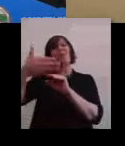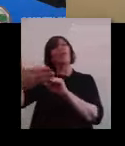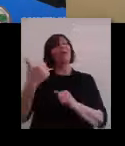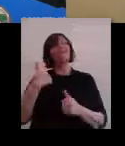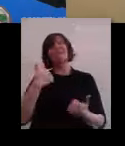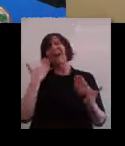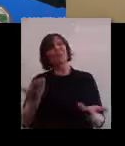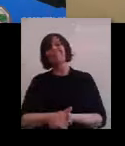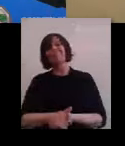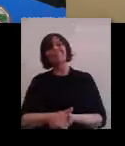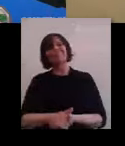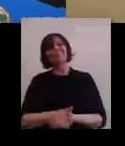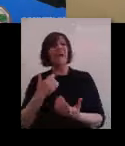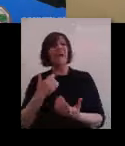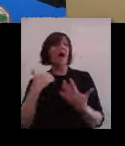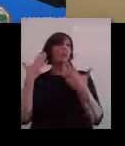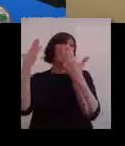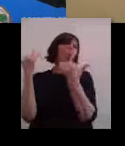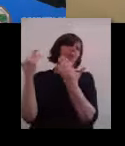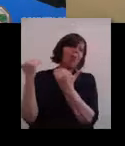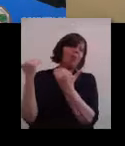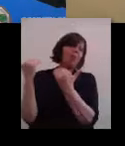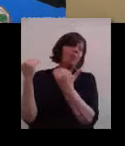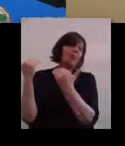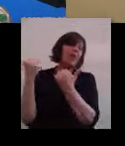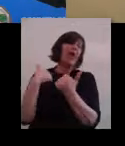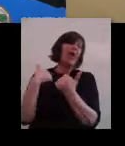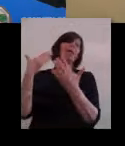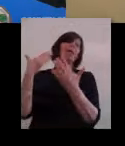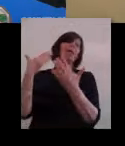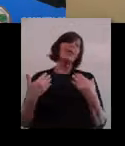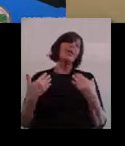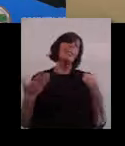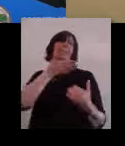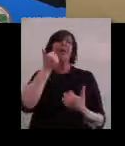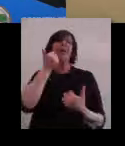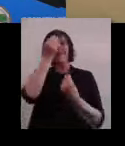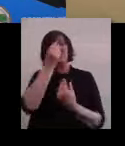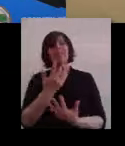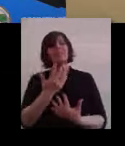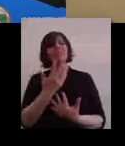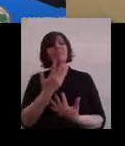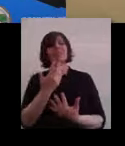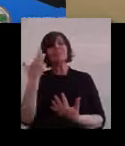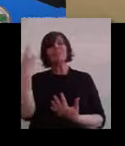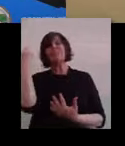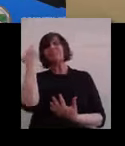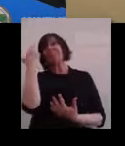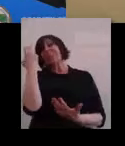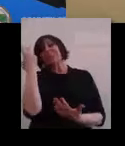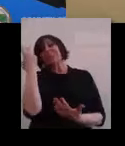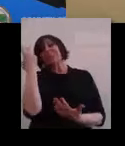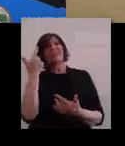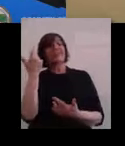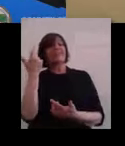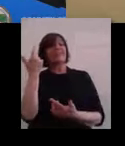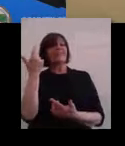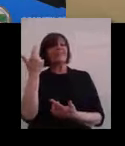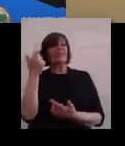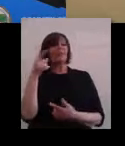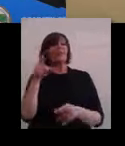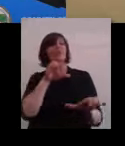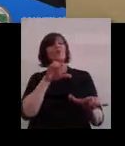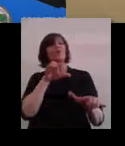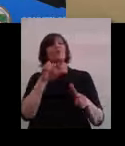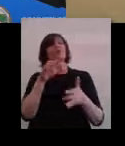that we'll have a little better data as we go along. There's a reason why we're doing the hospitalization chart on a 2-week rolling average, is so that we can